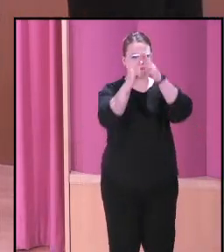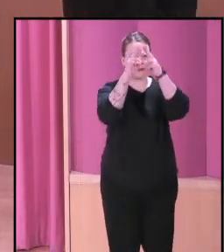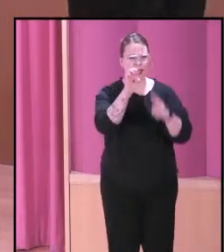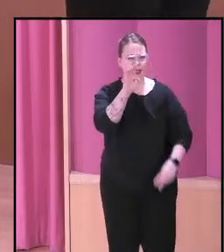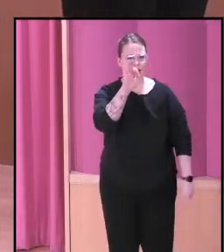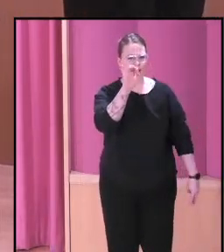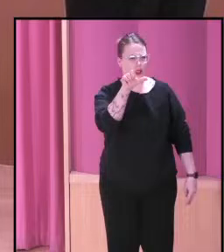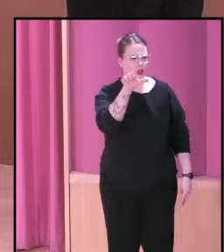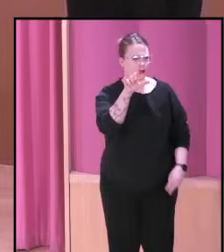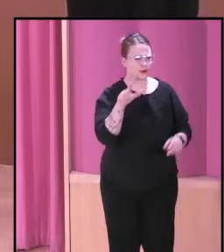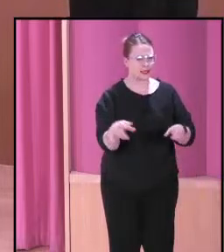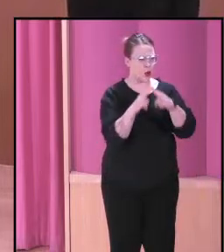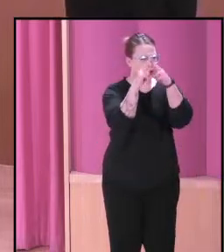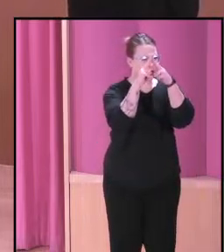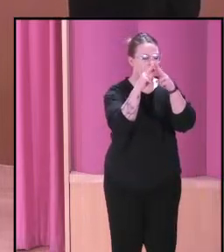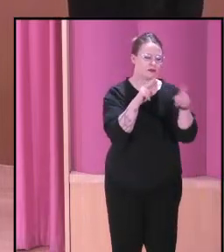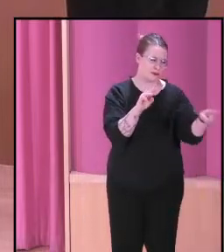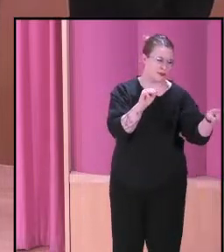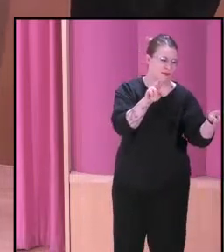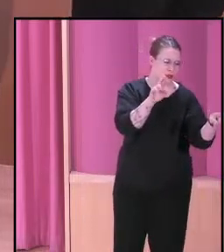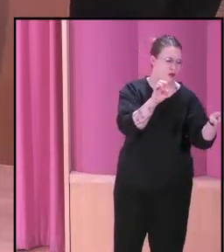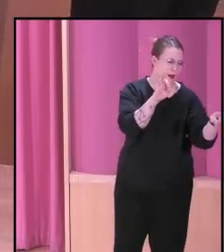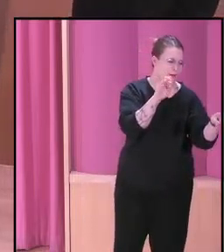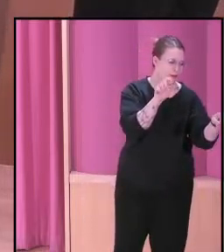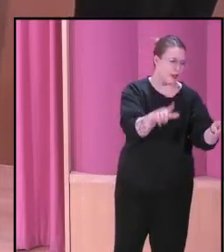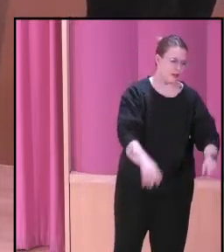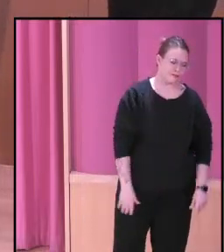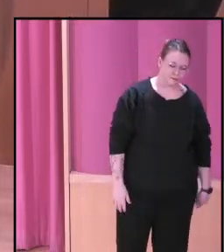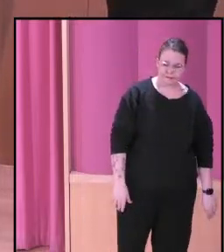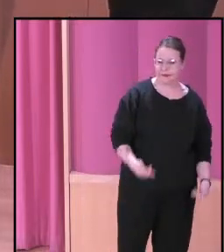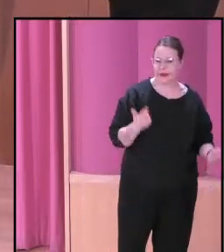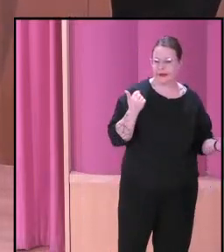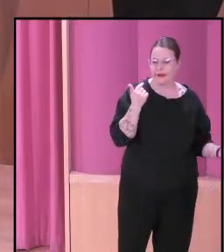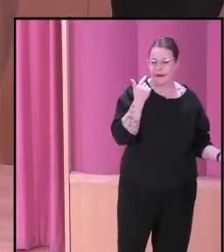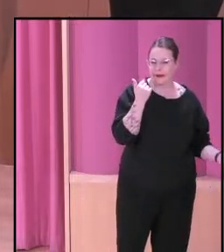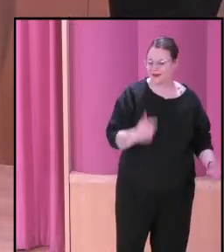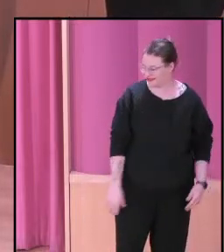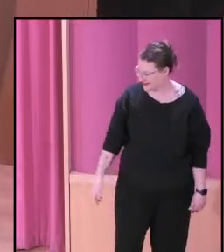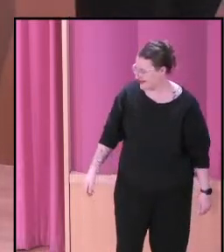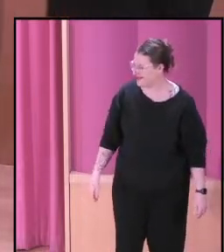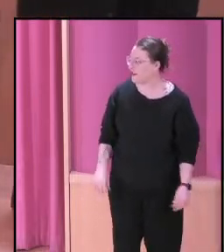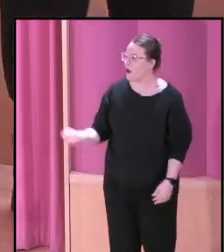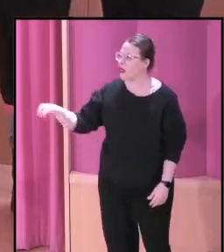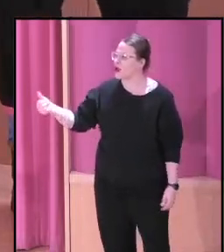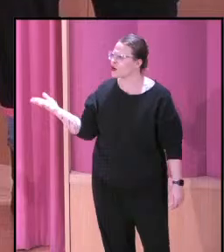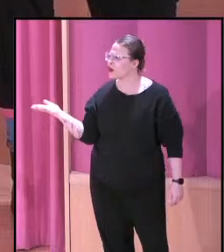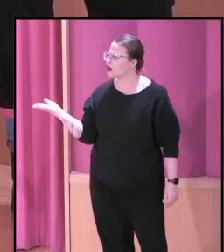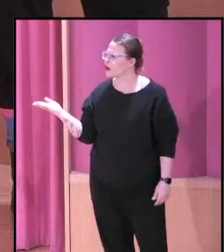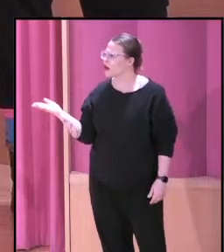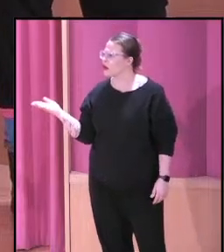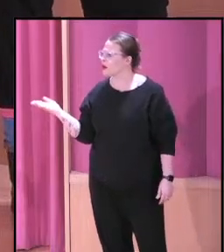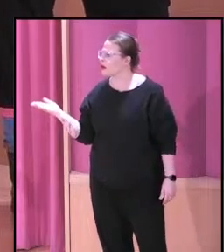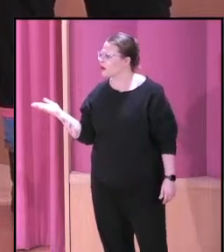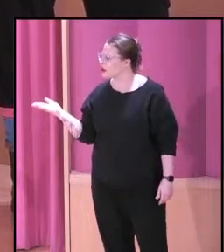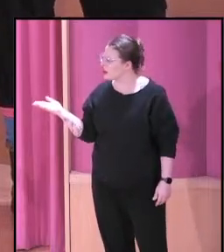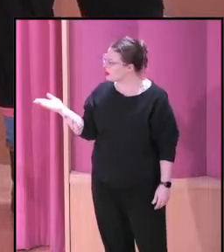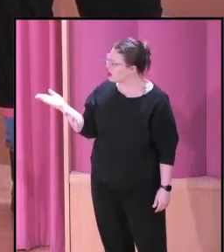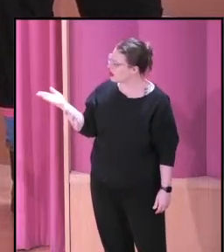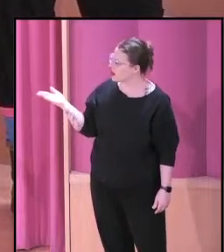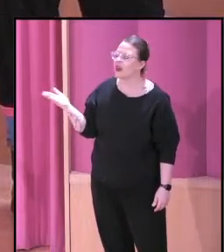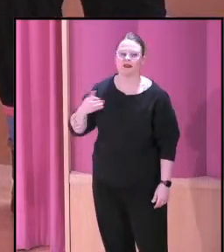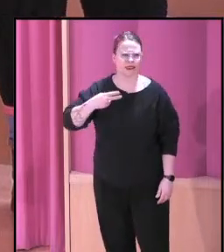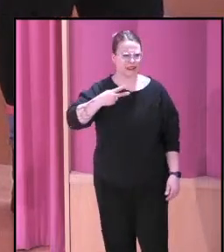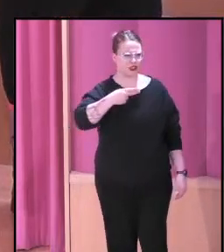Mr. Eiffel, nicely done. All right, here's another one. What's this?